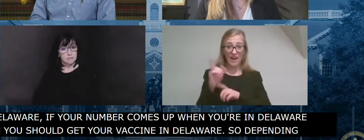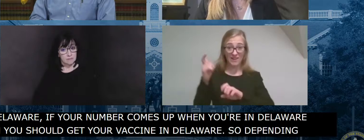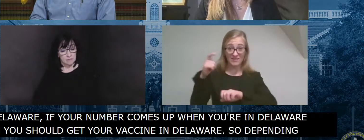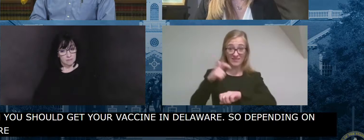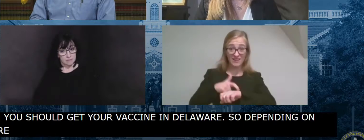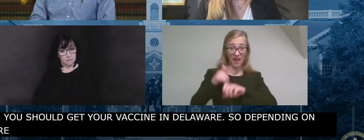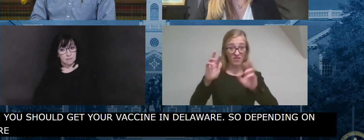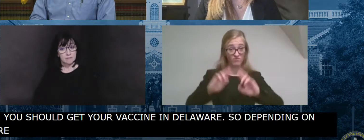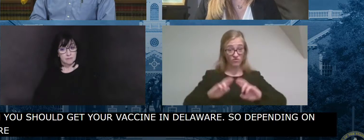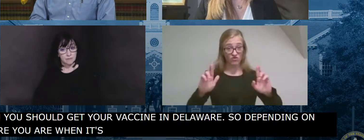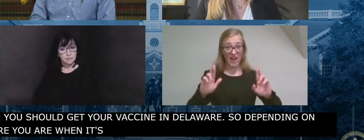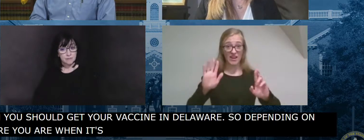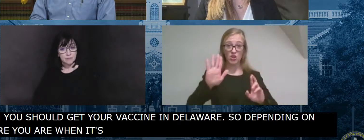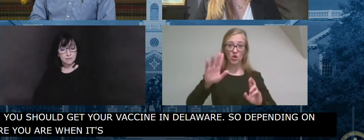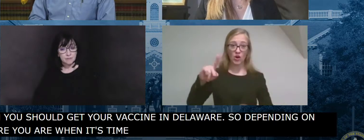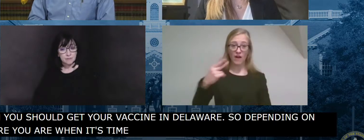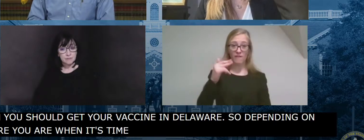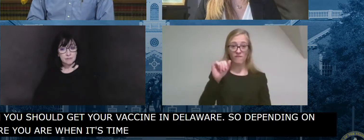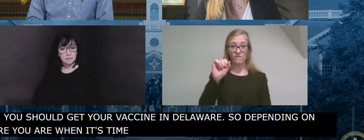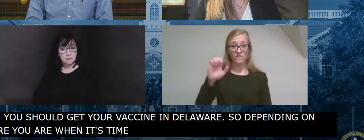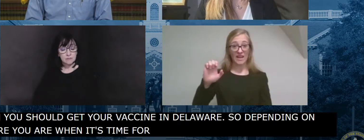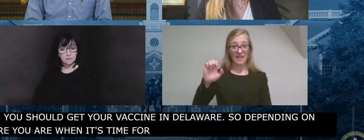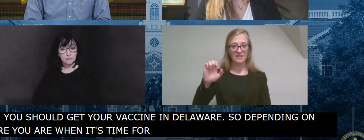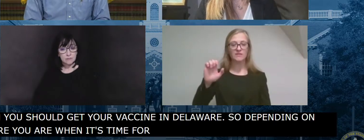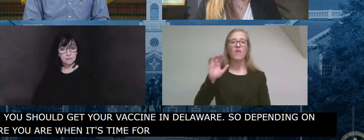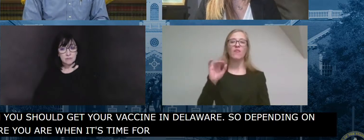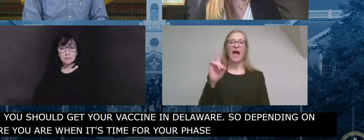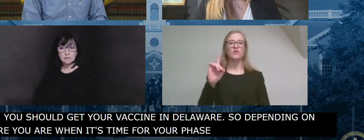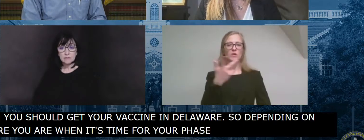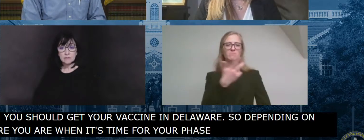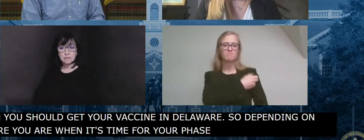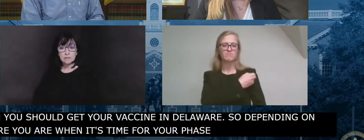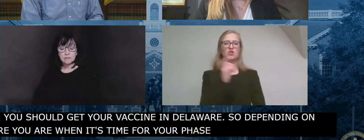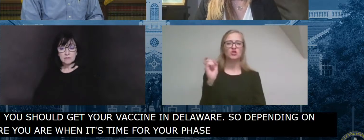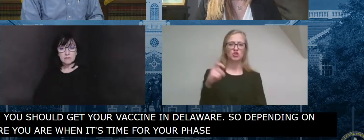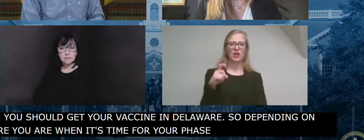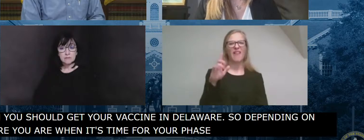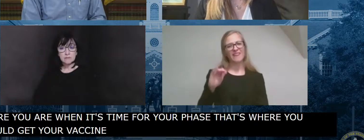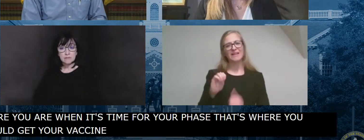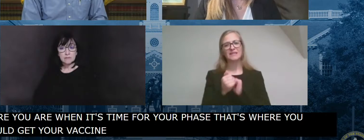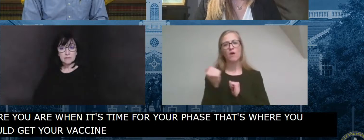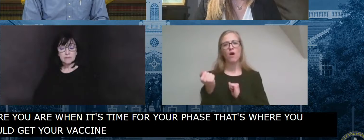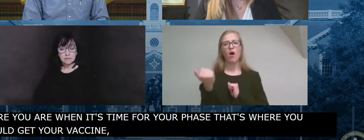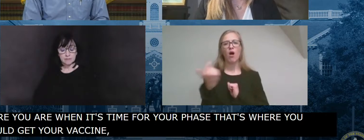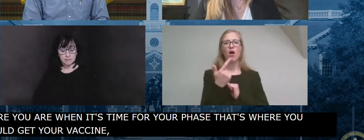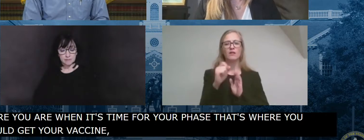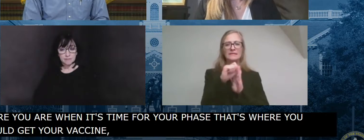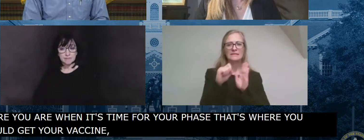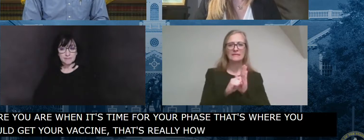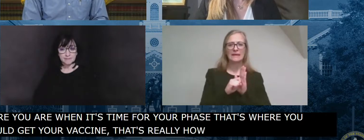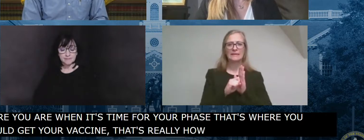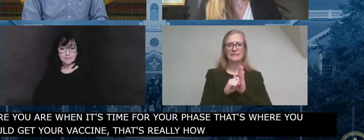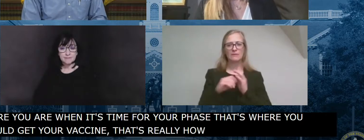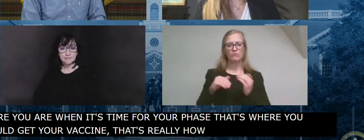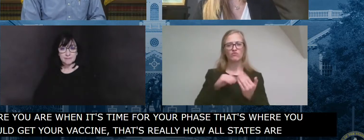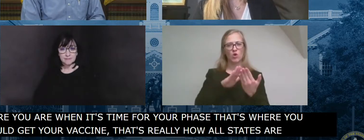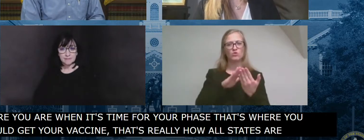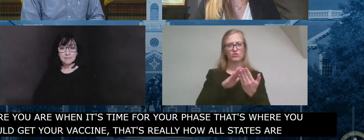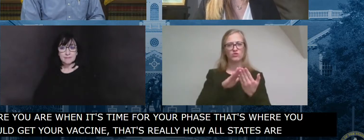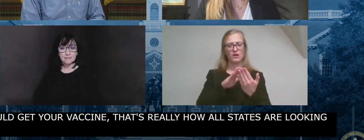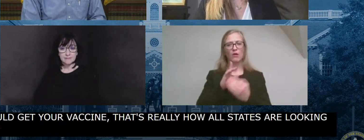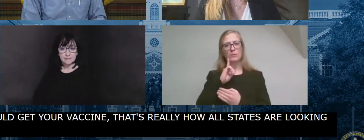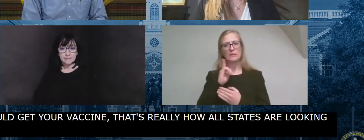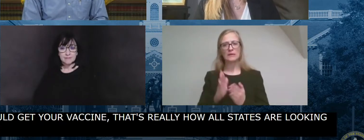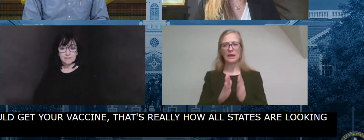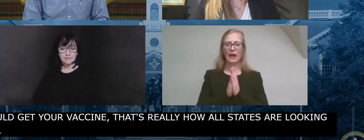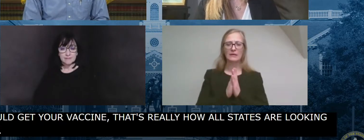your phase, that's where you should get your vaccine. And that's really the way all states are looking at it. I mean, we're really asking people